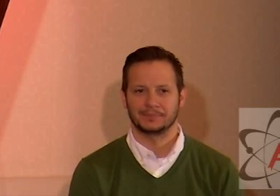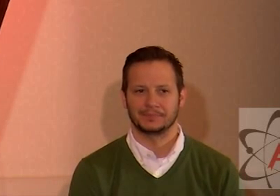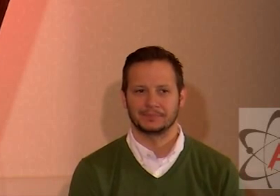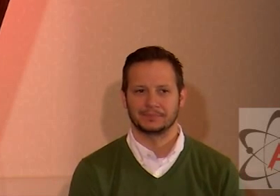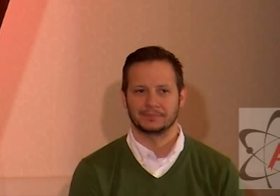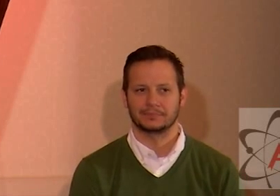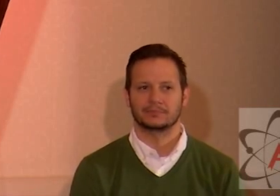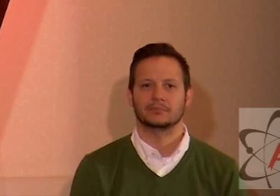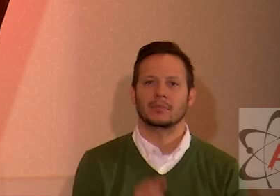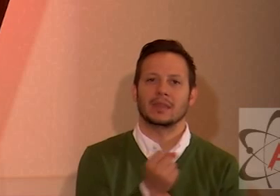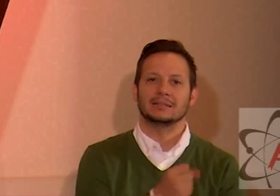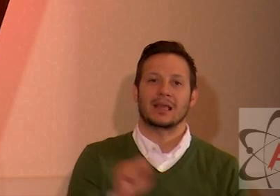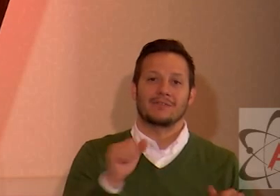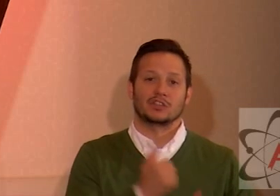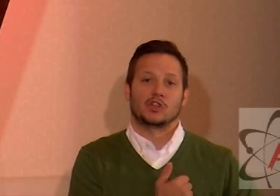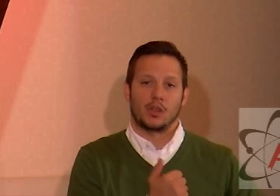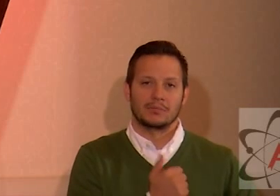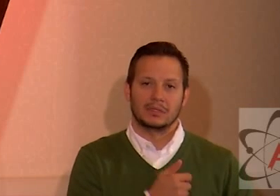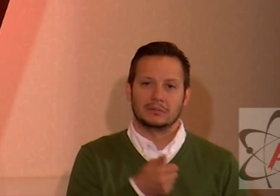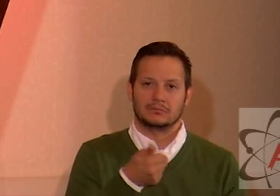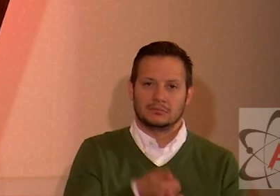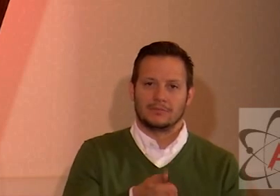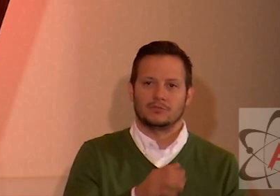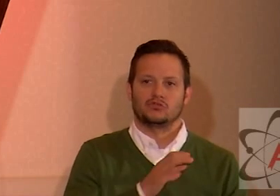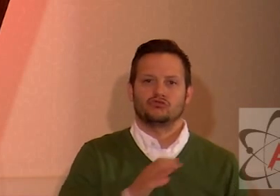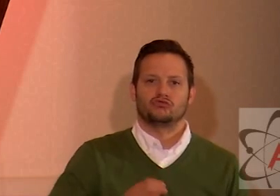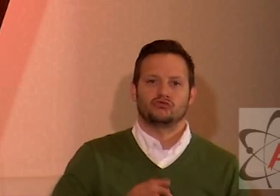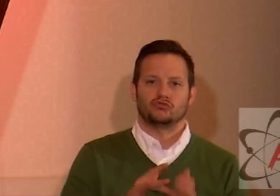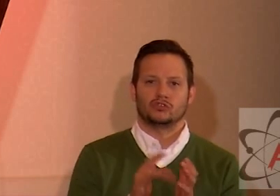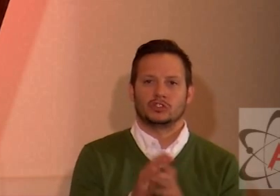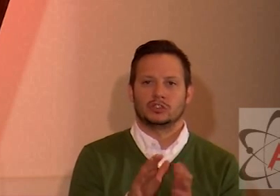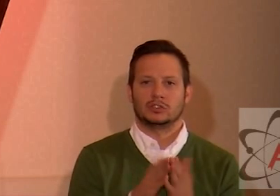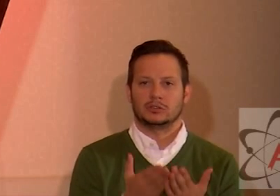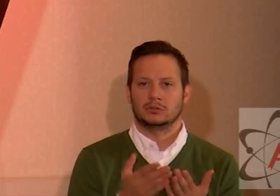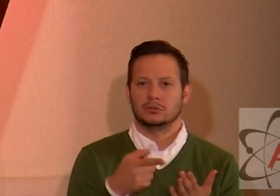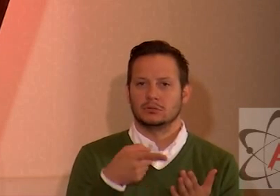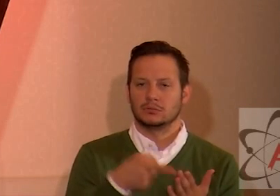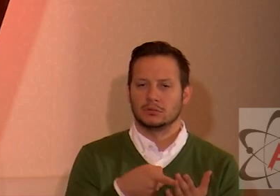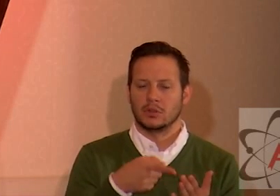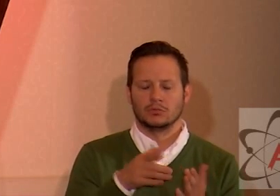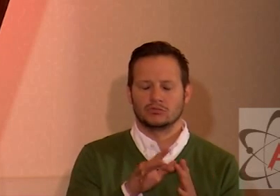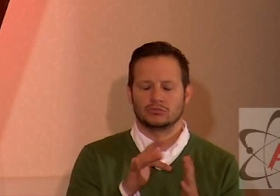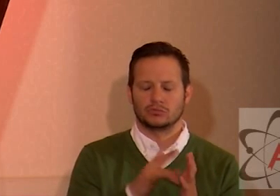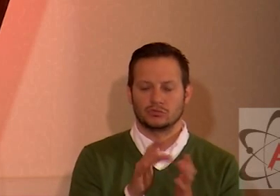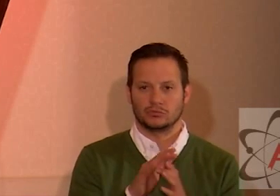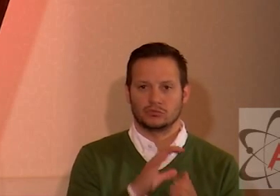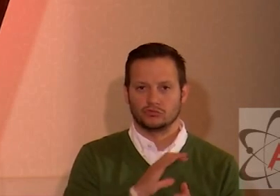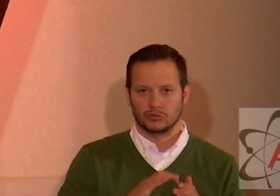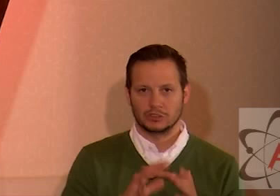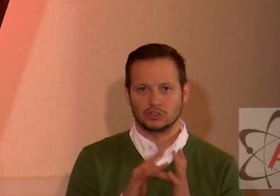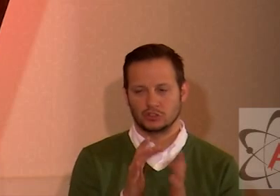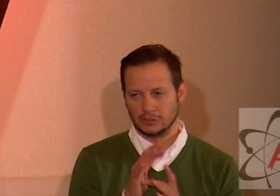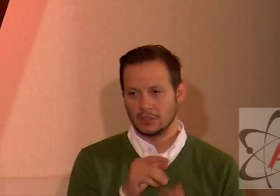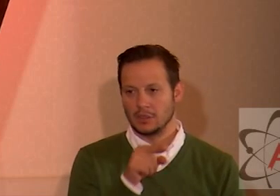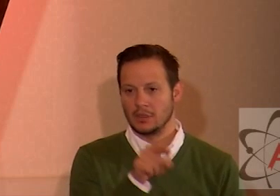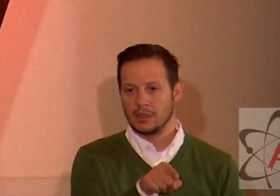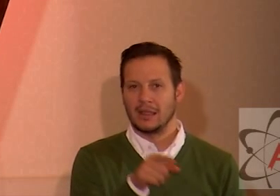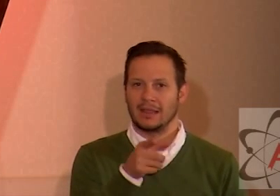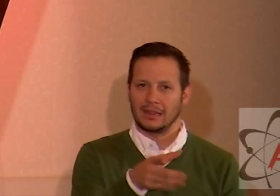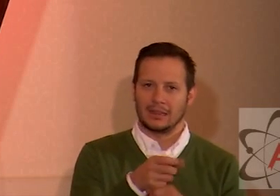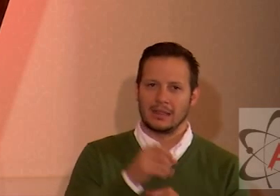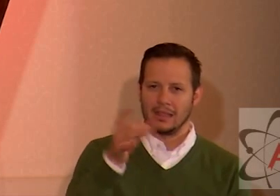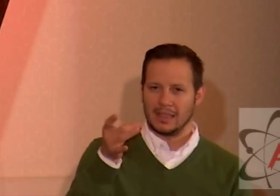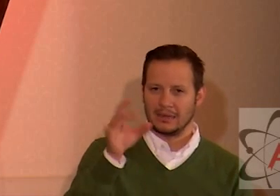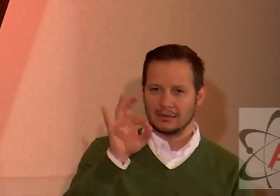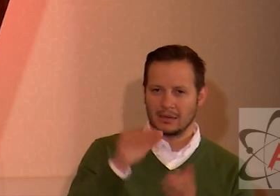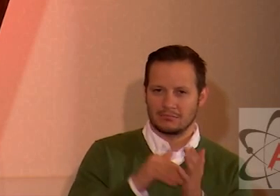Salvation Army is literally a Christian denomination. It got $89 million that year in the state of New